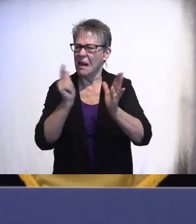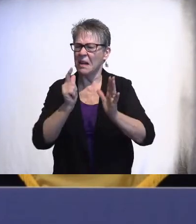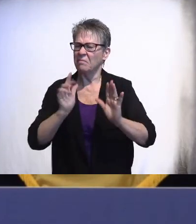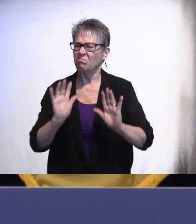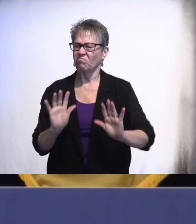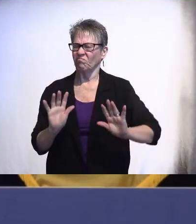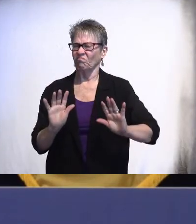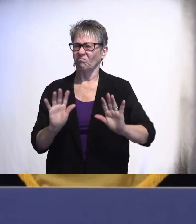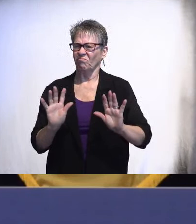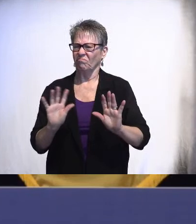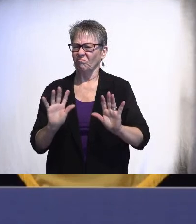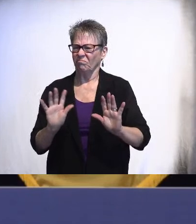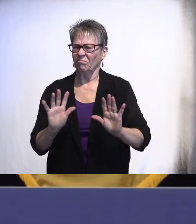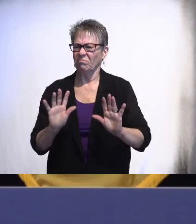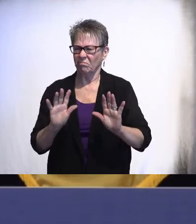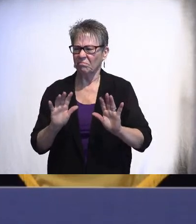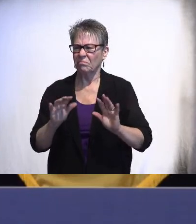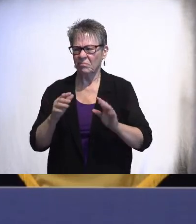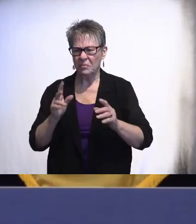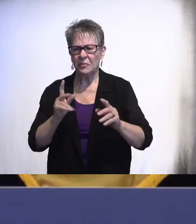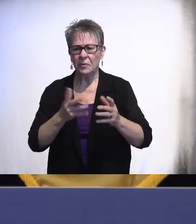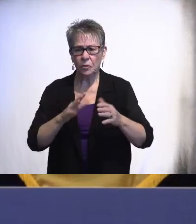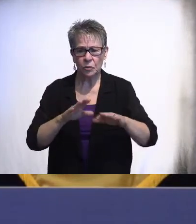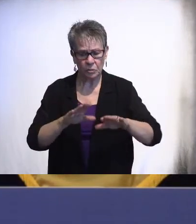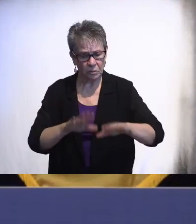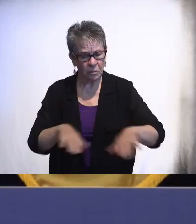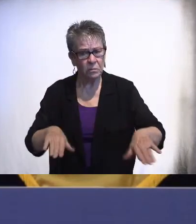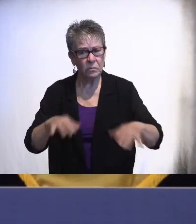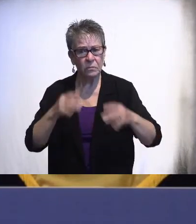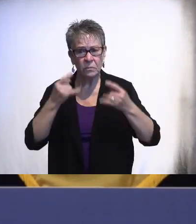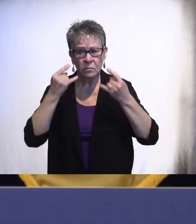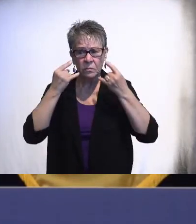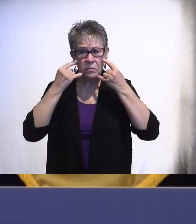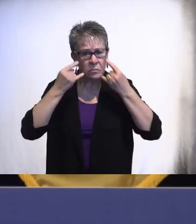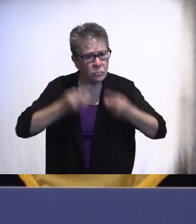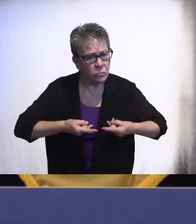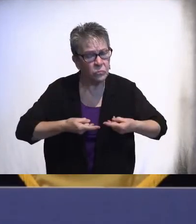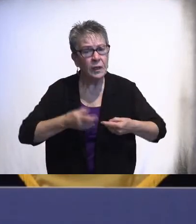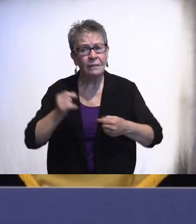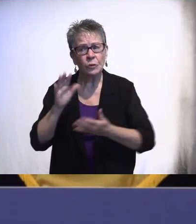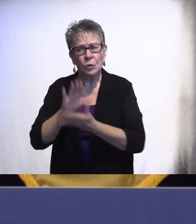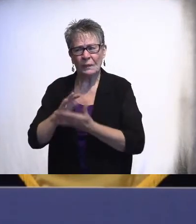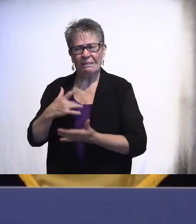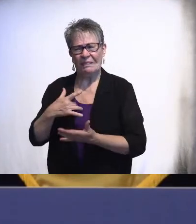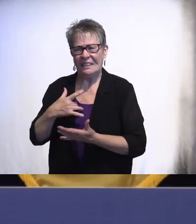if a district chooses to, but we're not allowing anyone to ban anything.